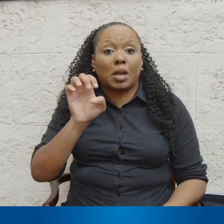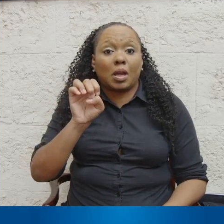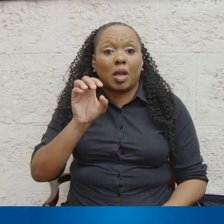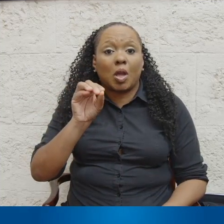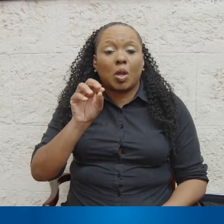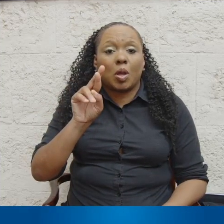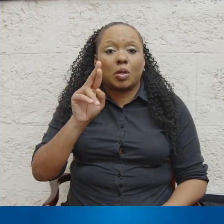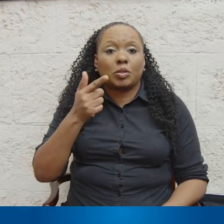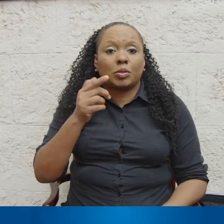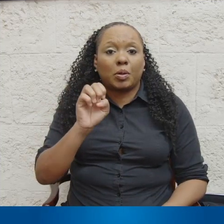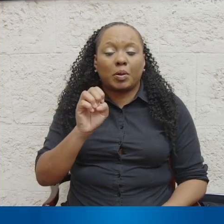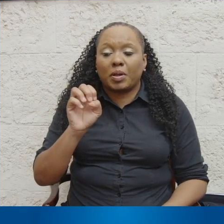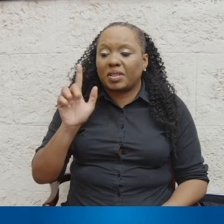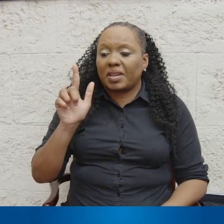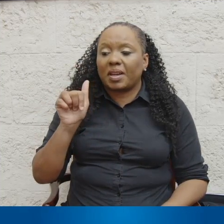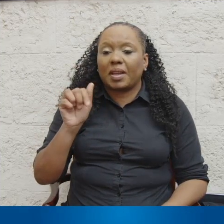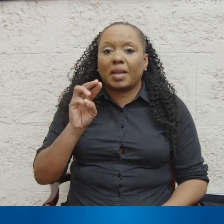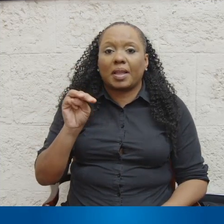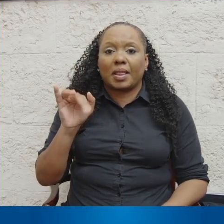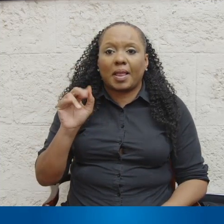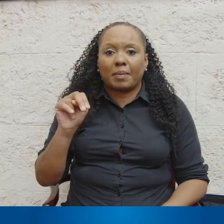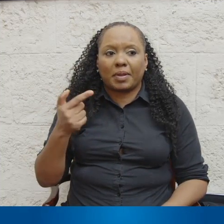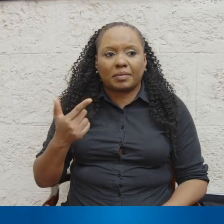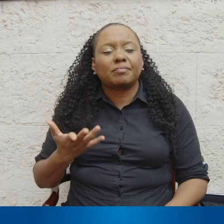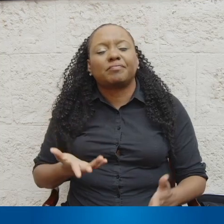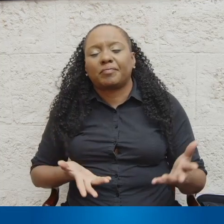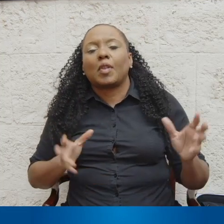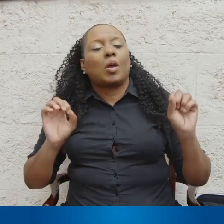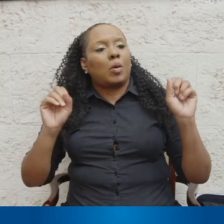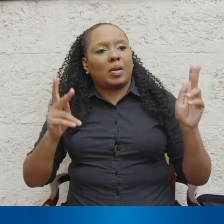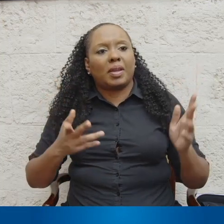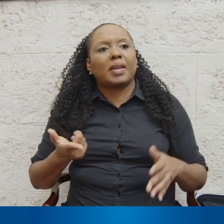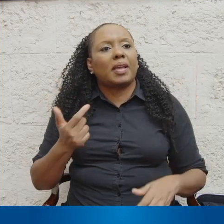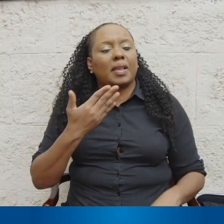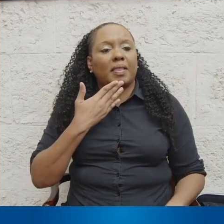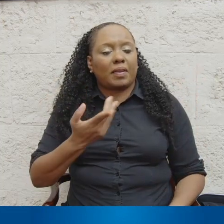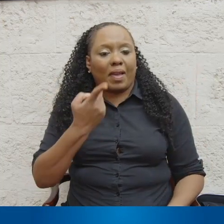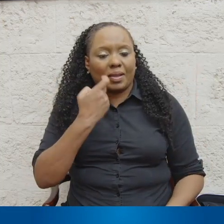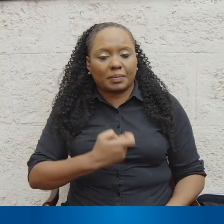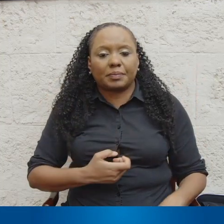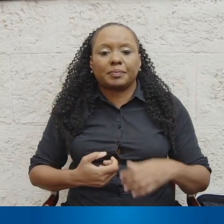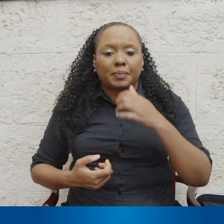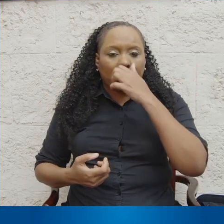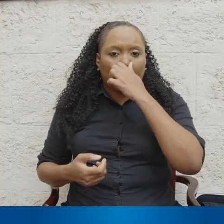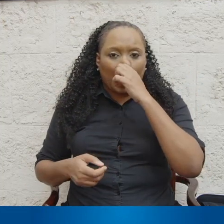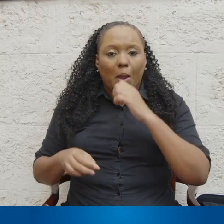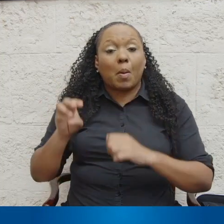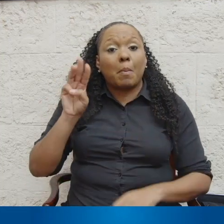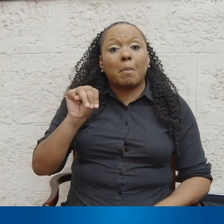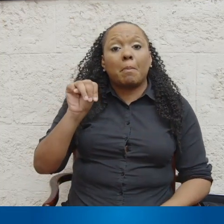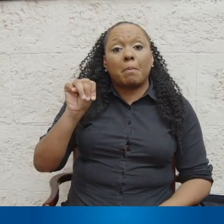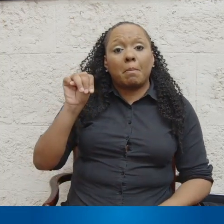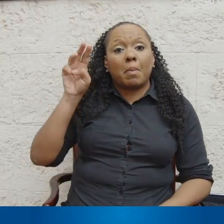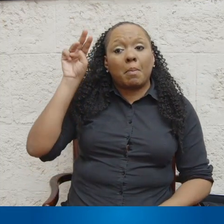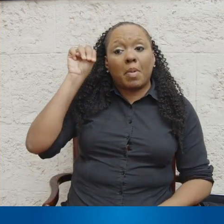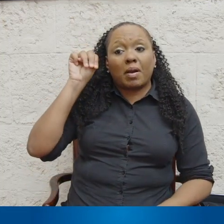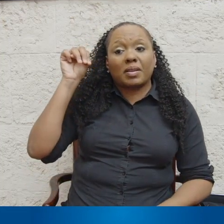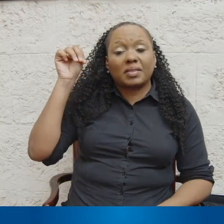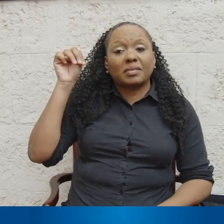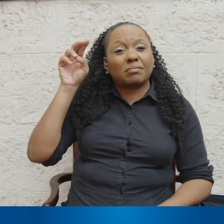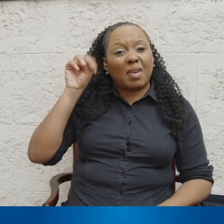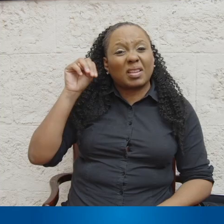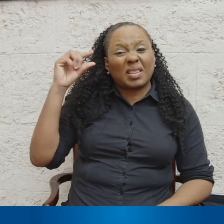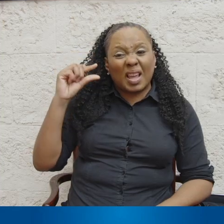are of significance, right, in terms of our history. So Marcus Garvey Day is one of those days. In the context of Kamau and George